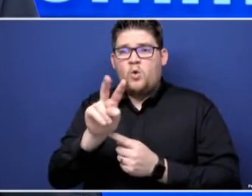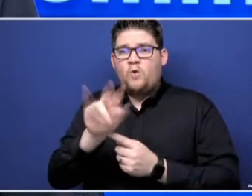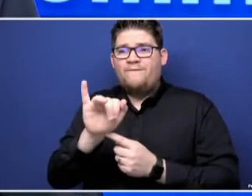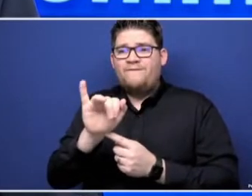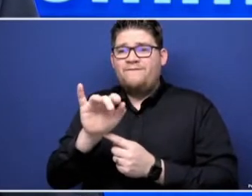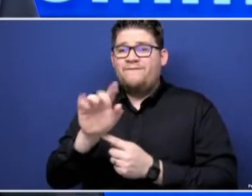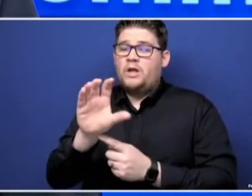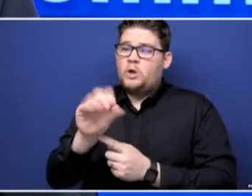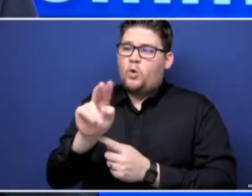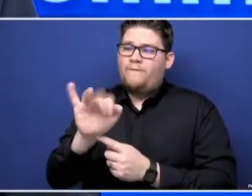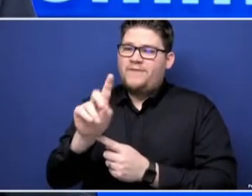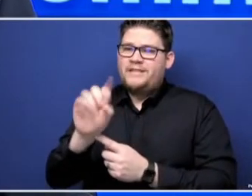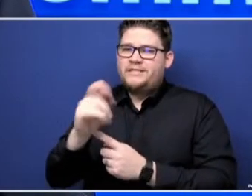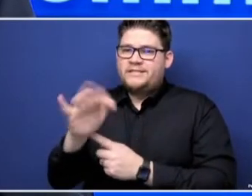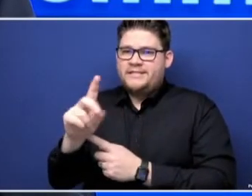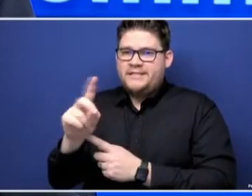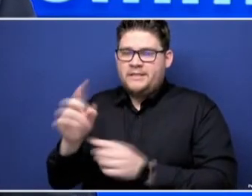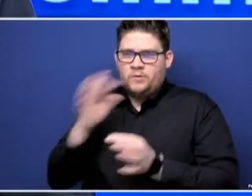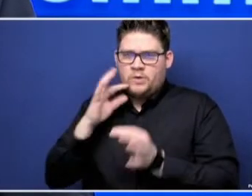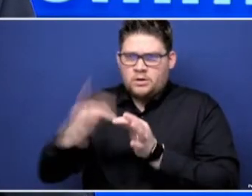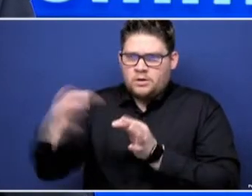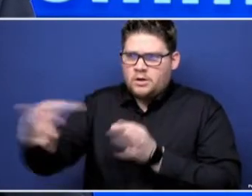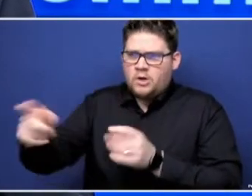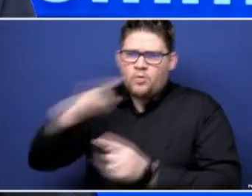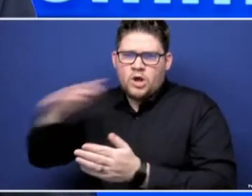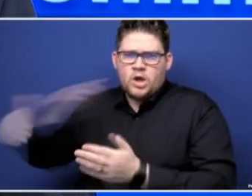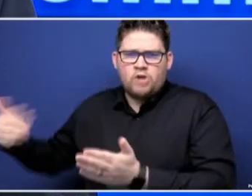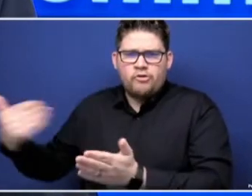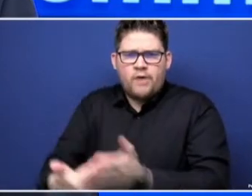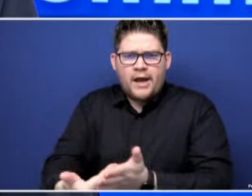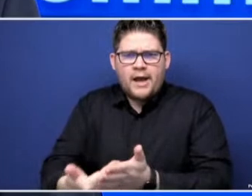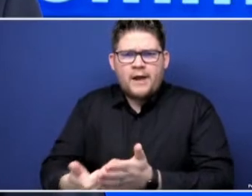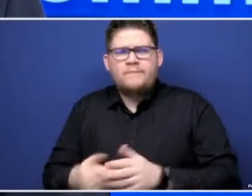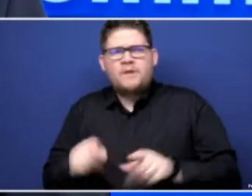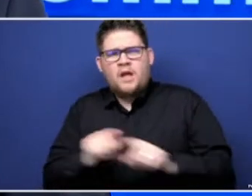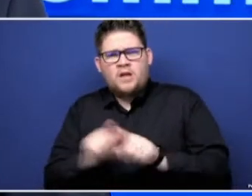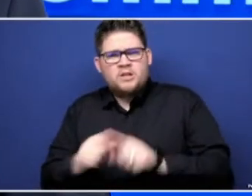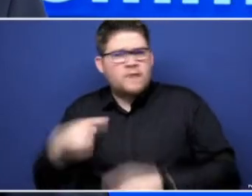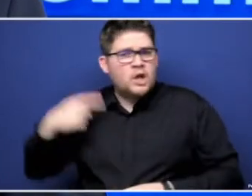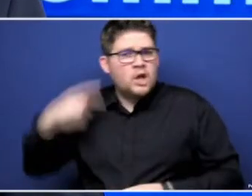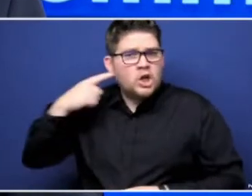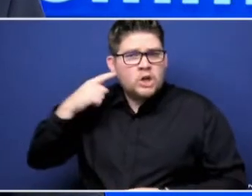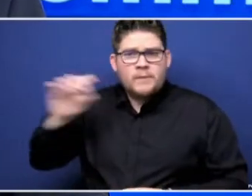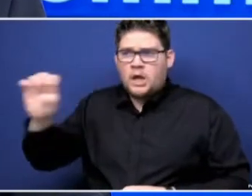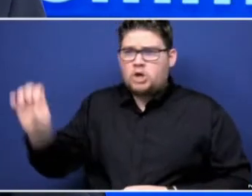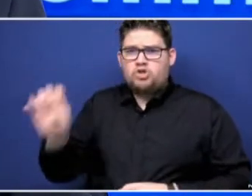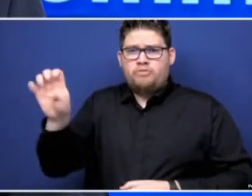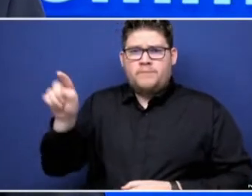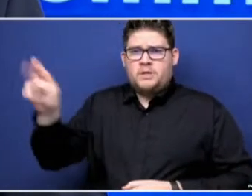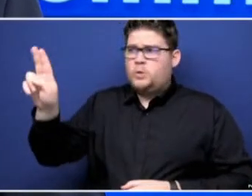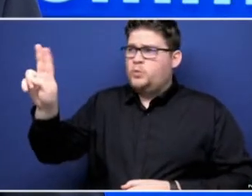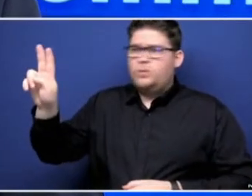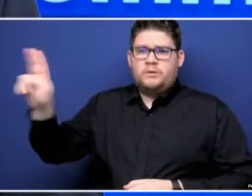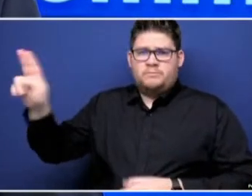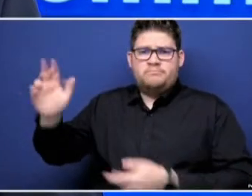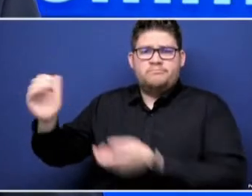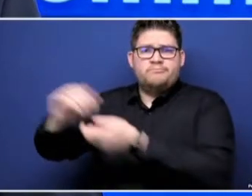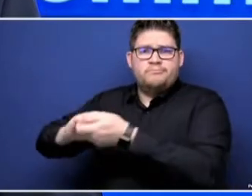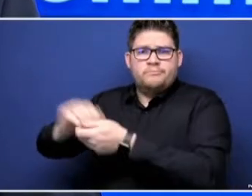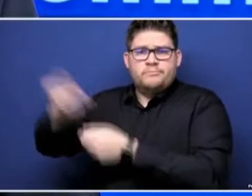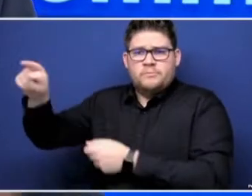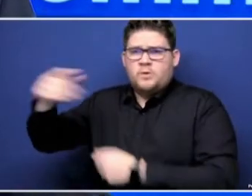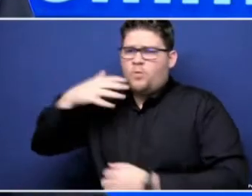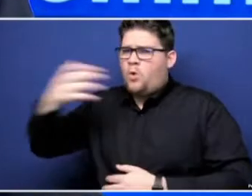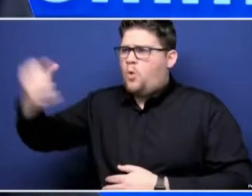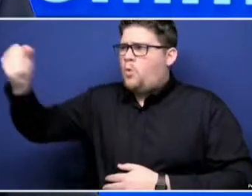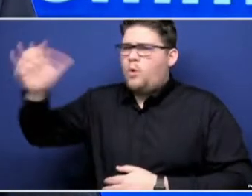scarce resource, one that is in demand with 7 billion other consumers. When we get the supplies of